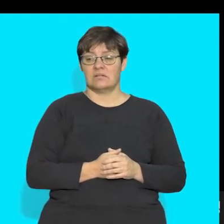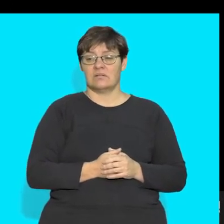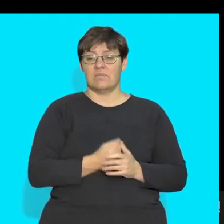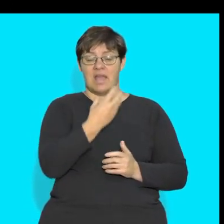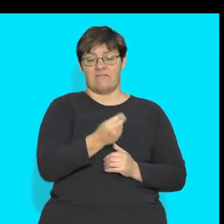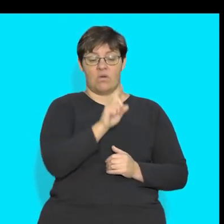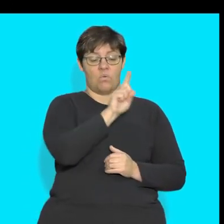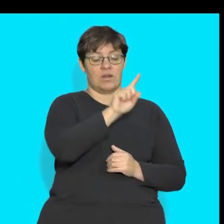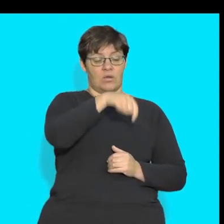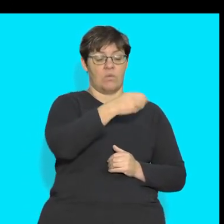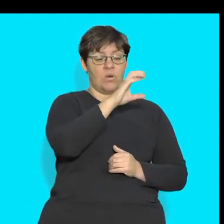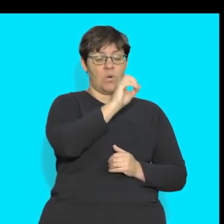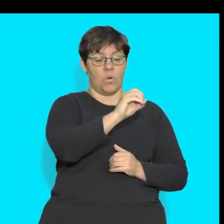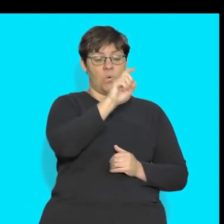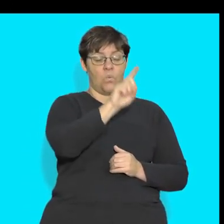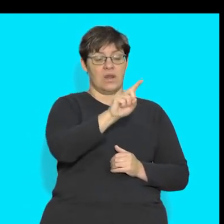got